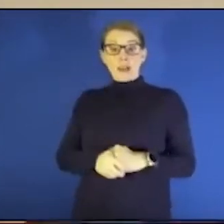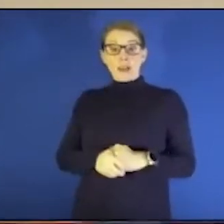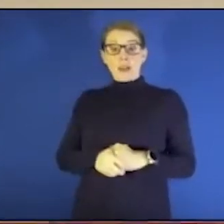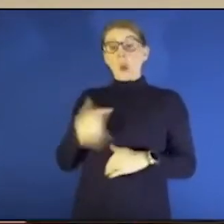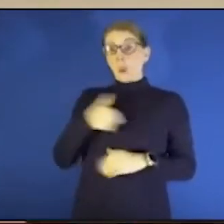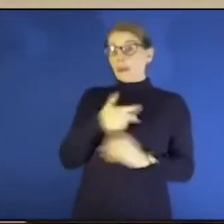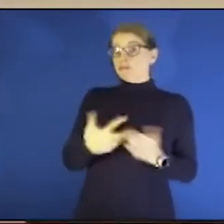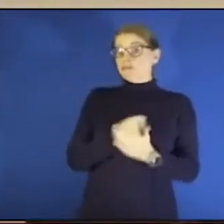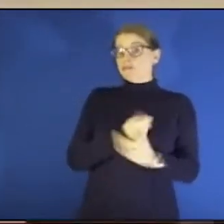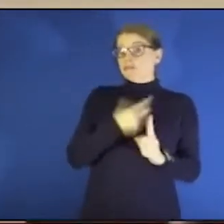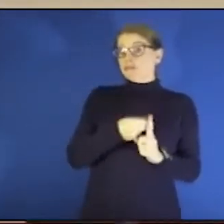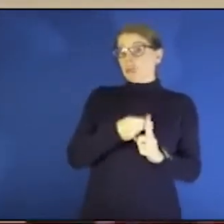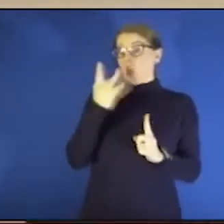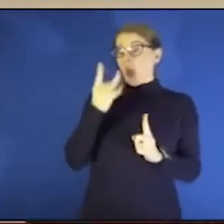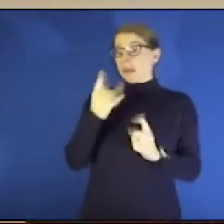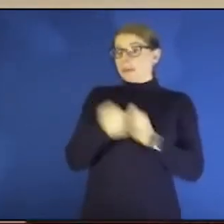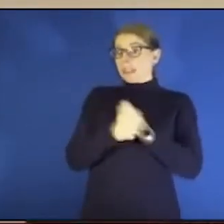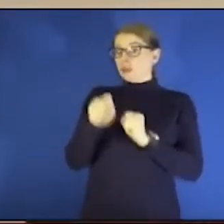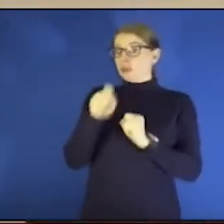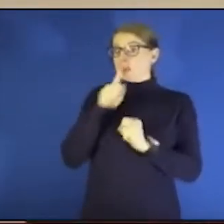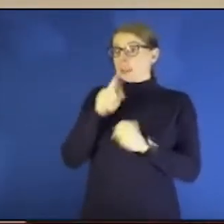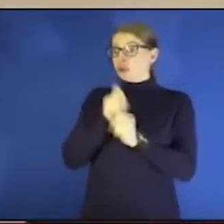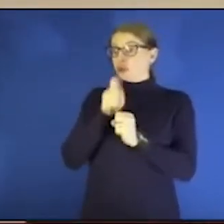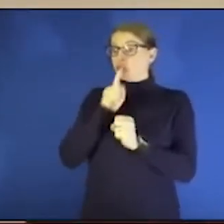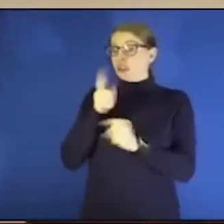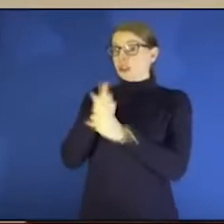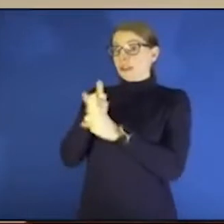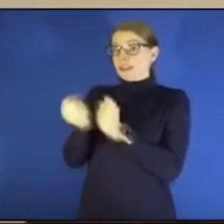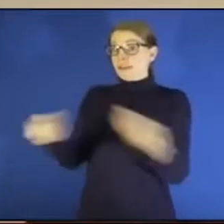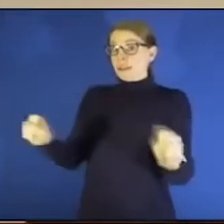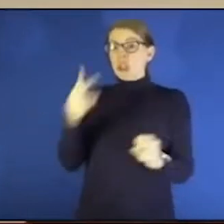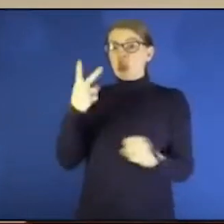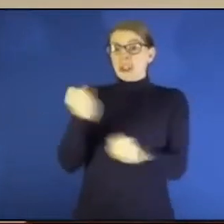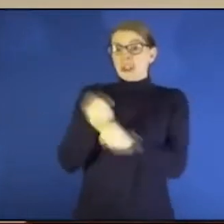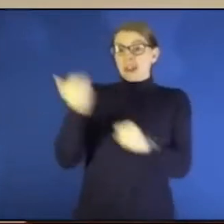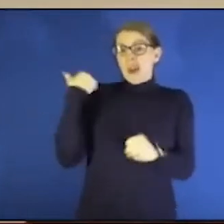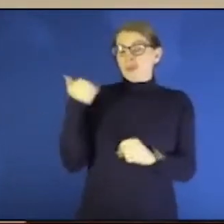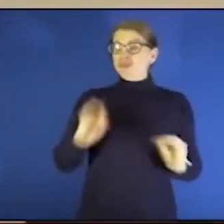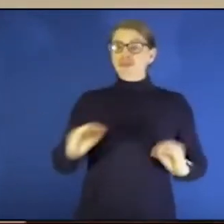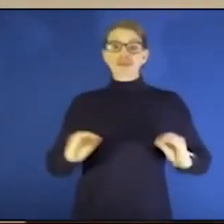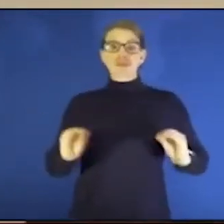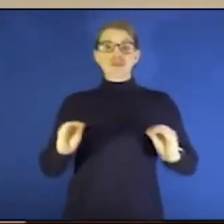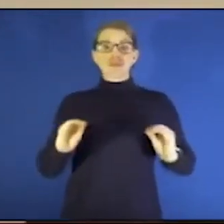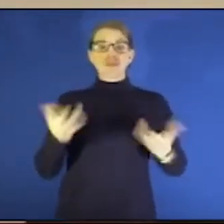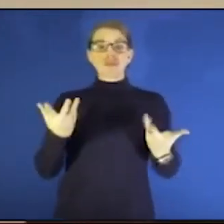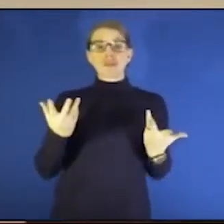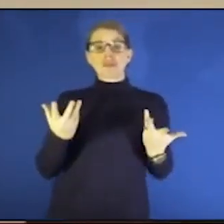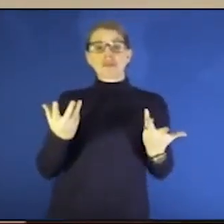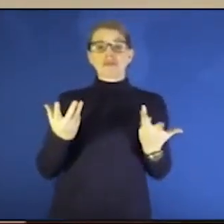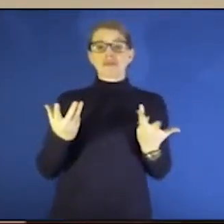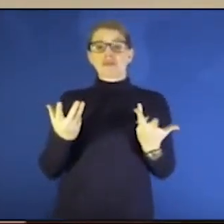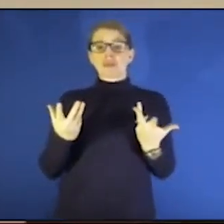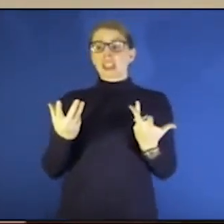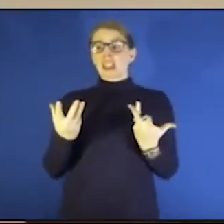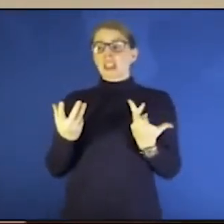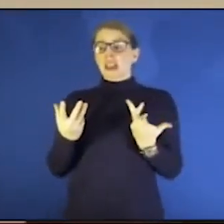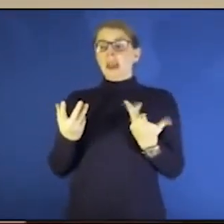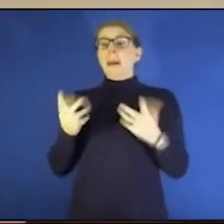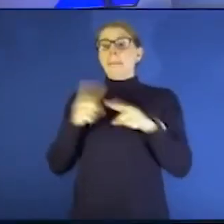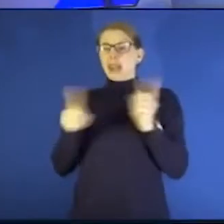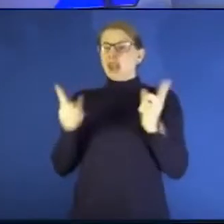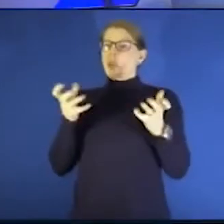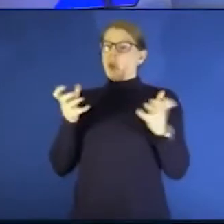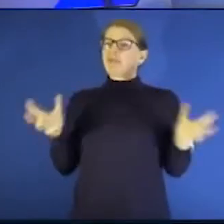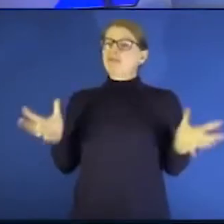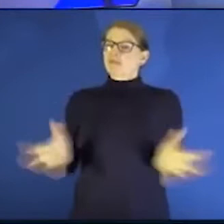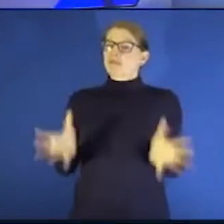make sure that we are safe. It's different now than it was 2 years ago. There's really things that we can do to make sure everyone's staying safe, and we're going to encourage everyone to do so. And